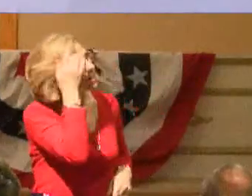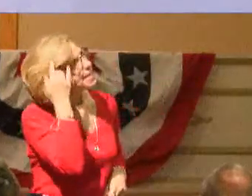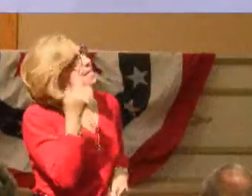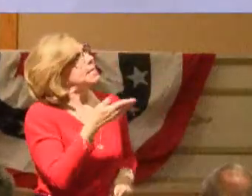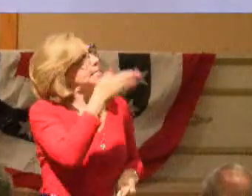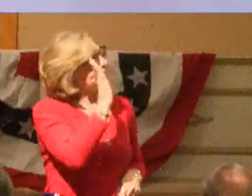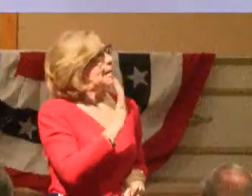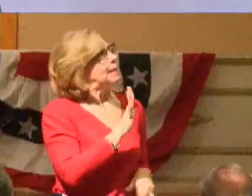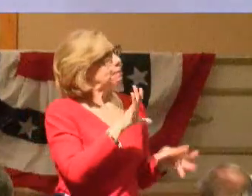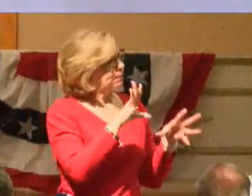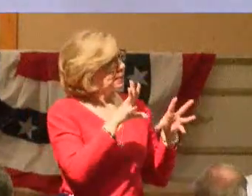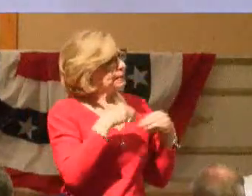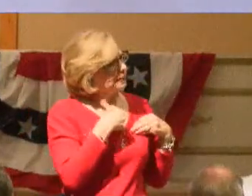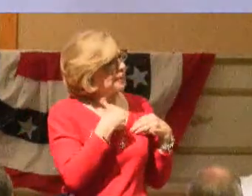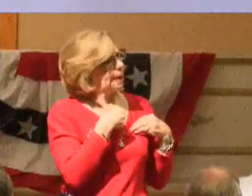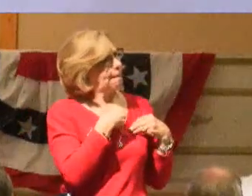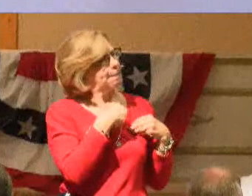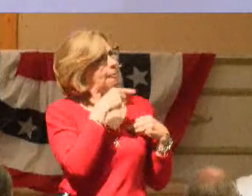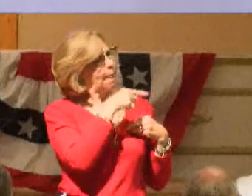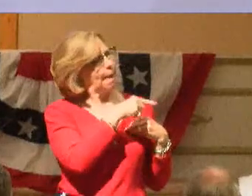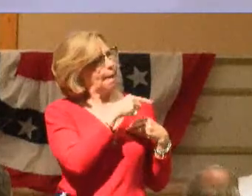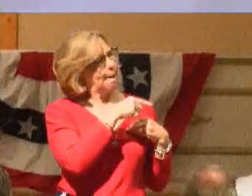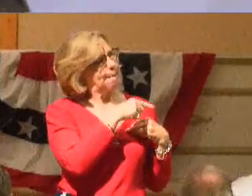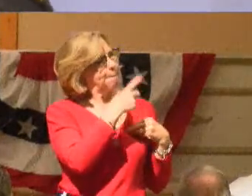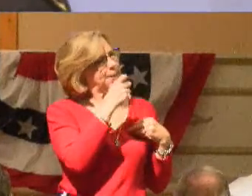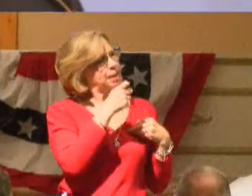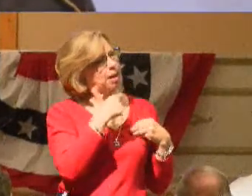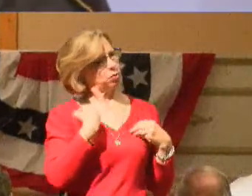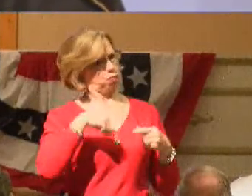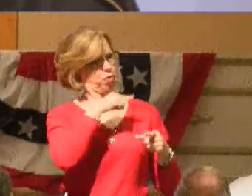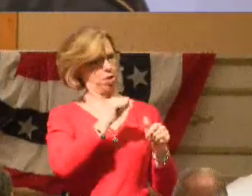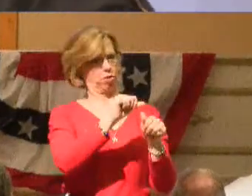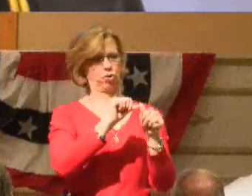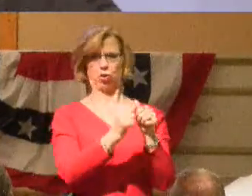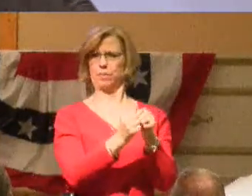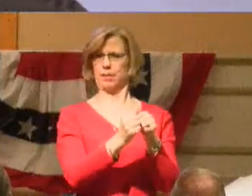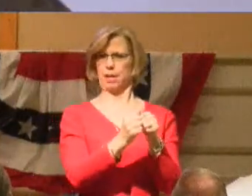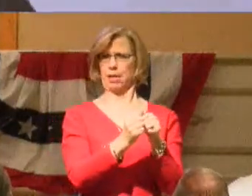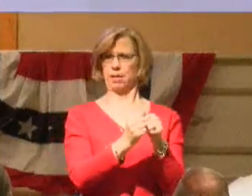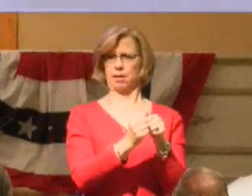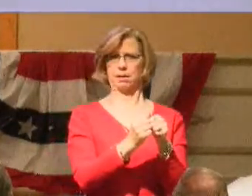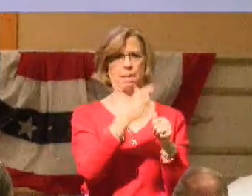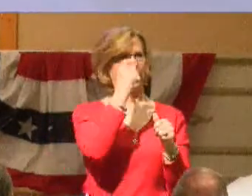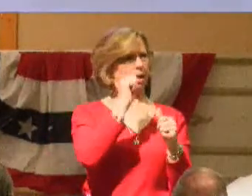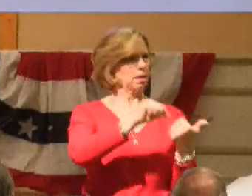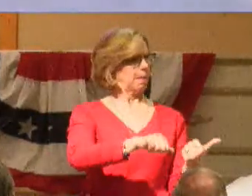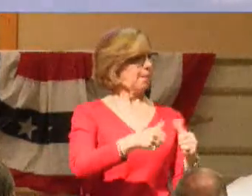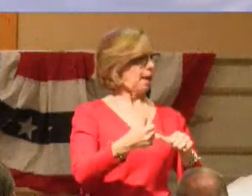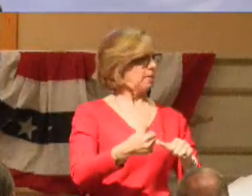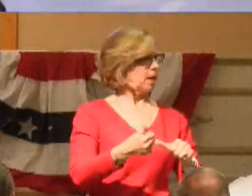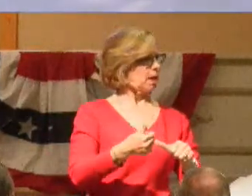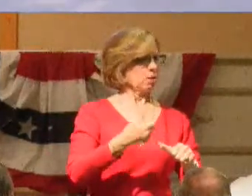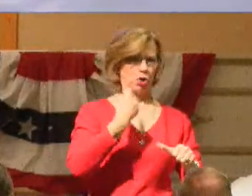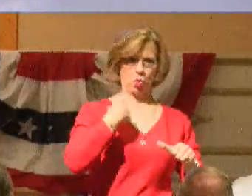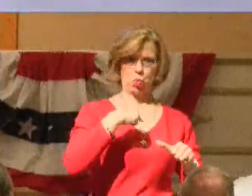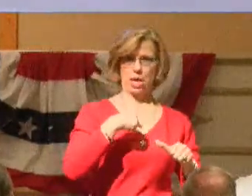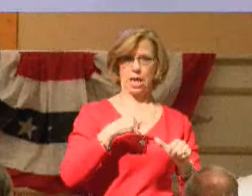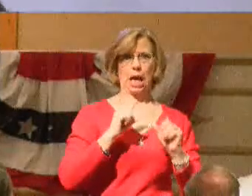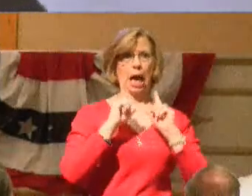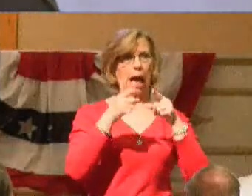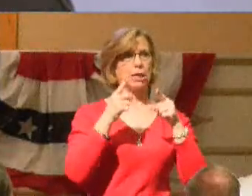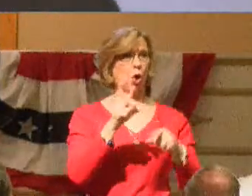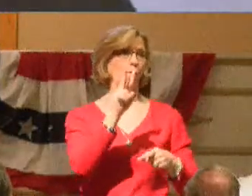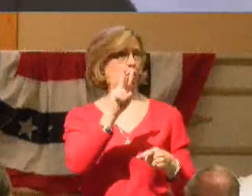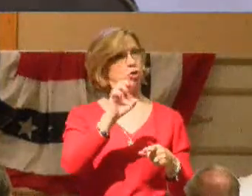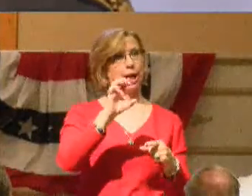going to accept them because we've been circumcised, because we've been baptized, because I attend the Volusia